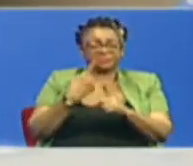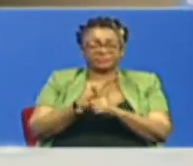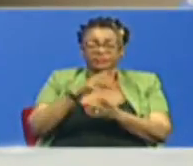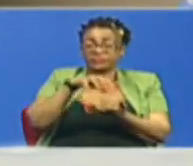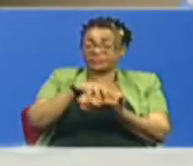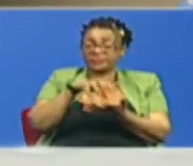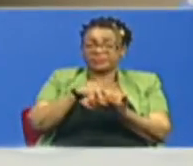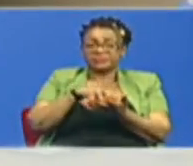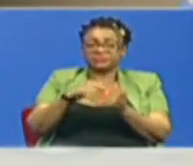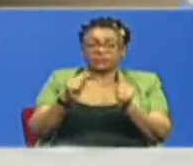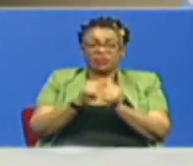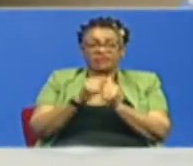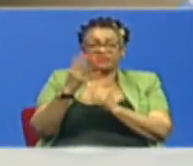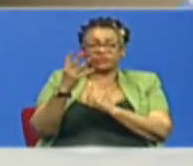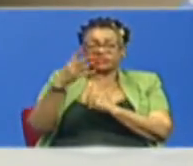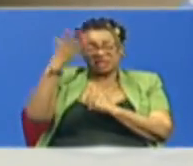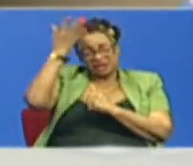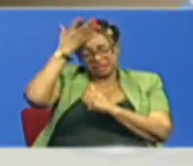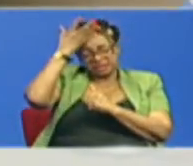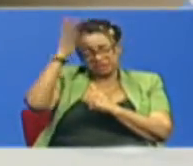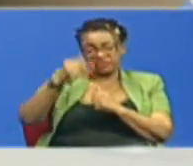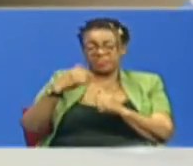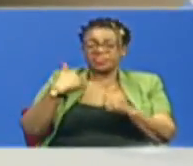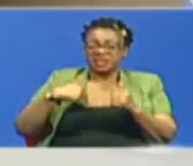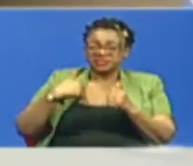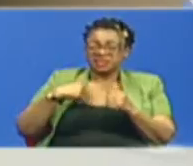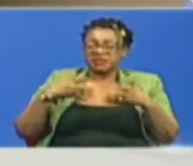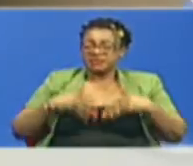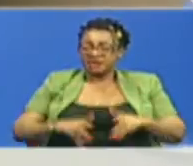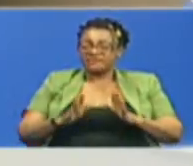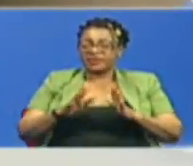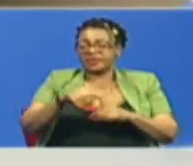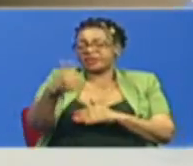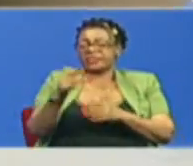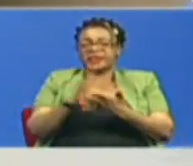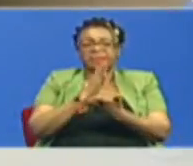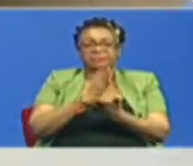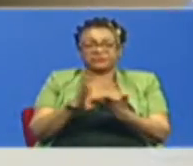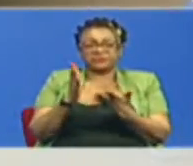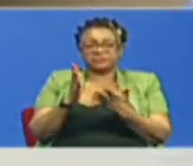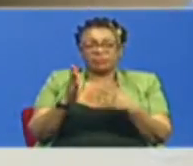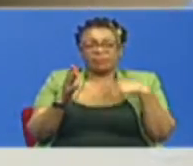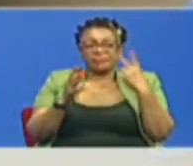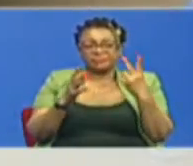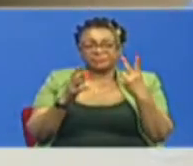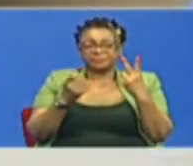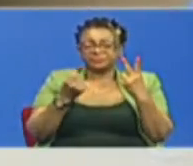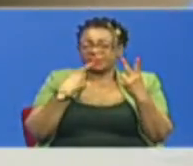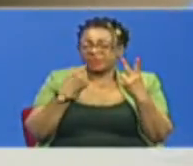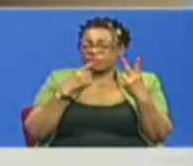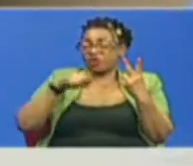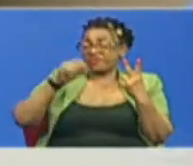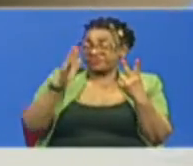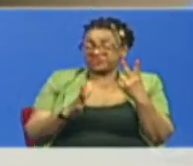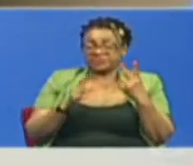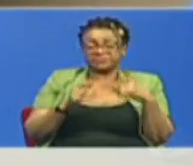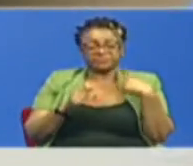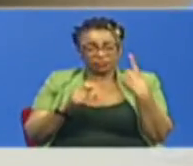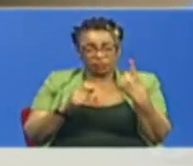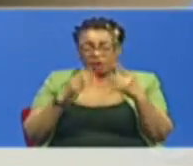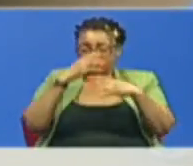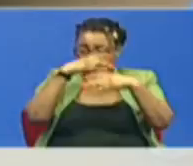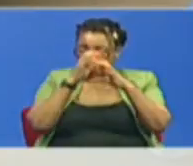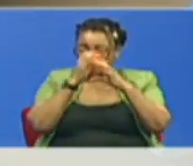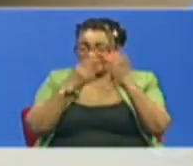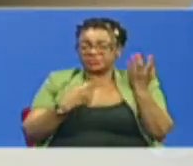from the newborn unit, theatre, delivery, among other departments. Two are medical officers, one a lab technician,